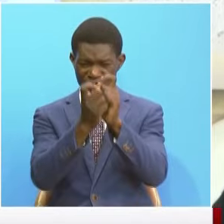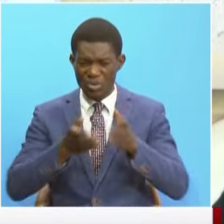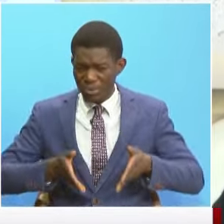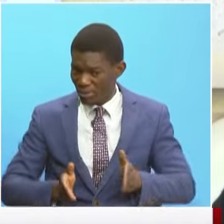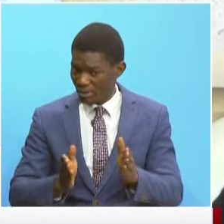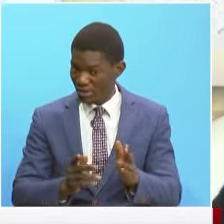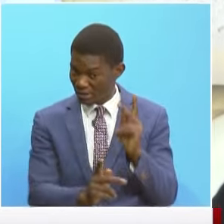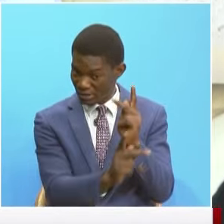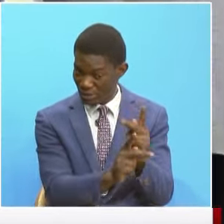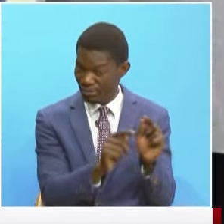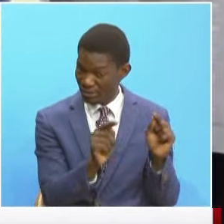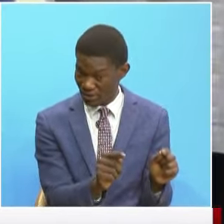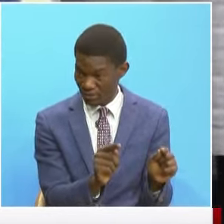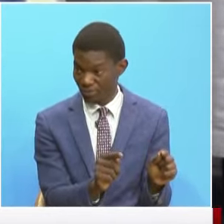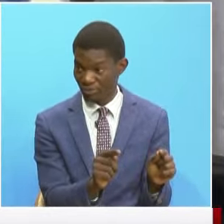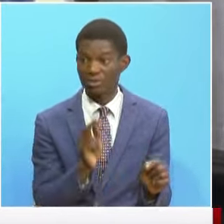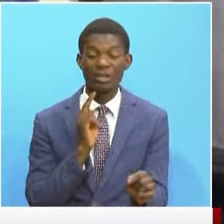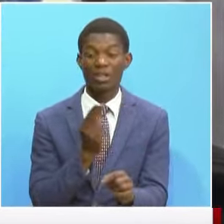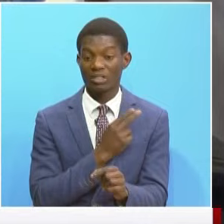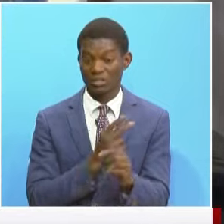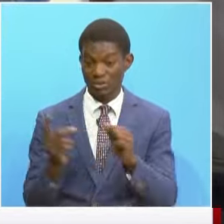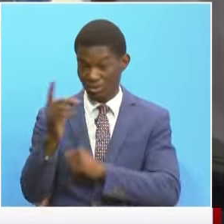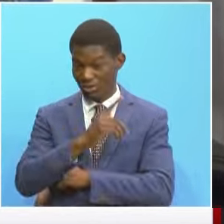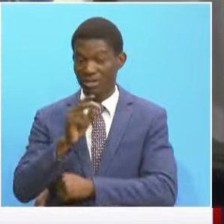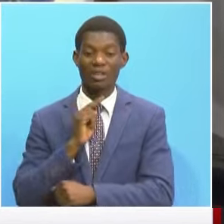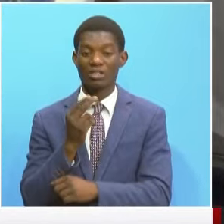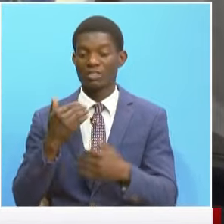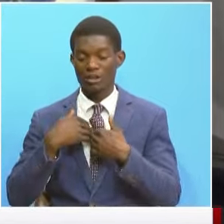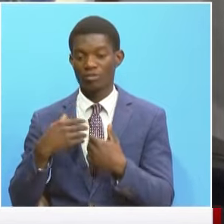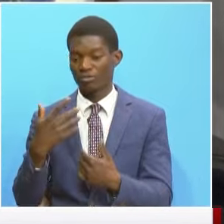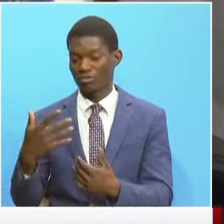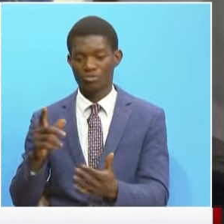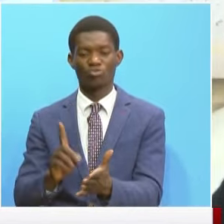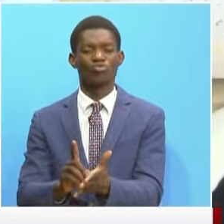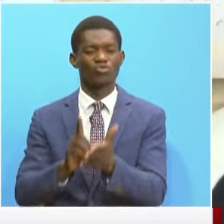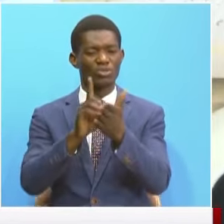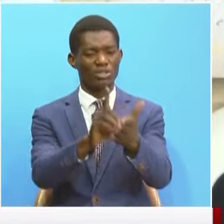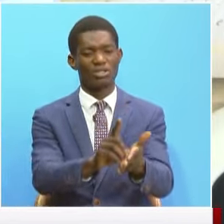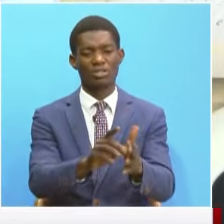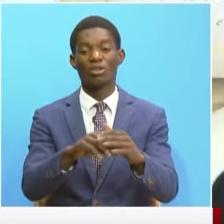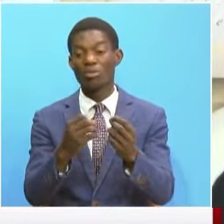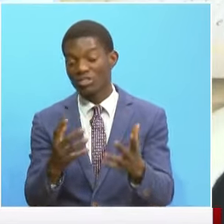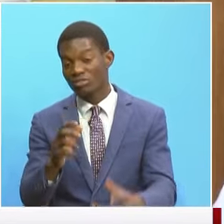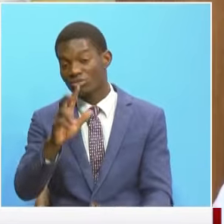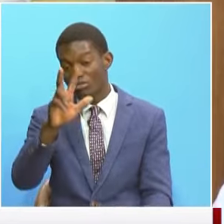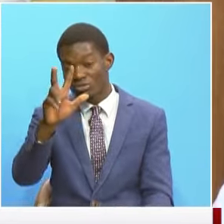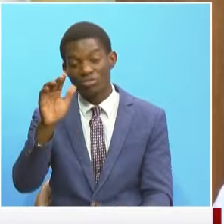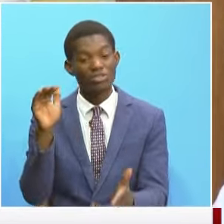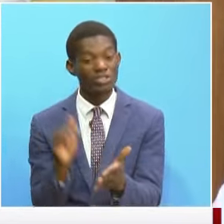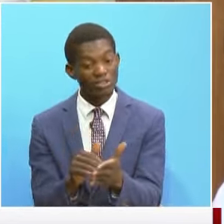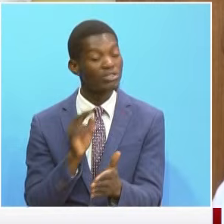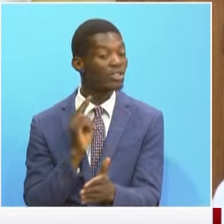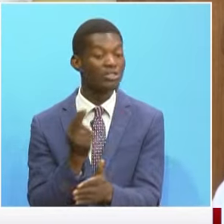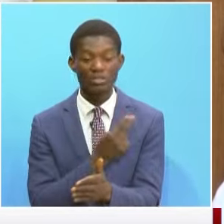we've donated these goods worth of 3,000 to the unit to help the patients that are admitted here. So I just want